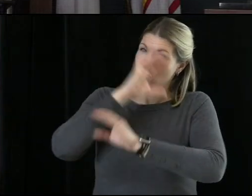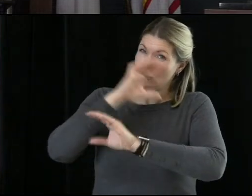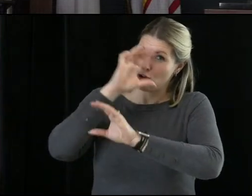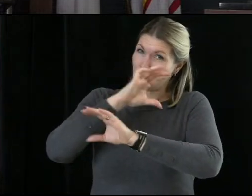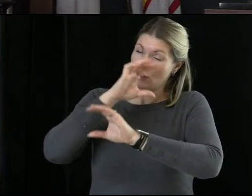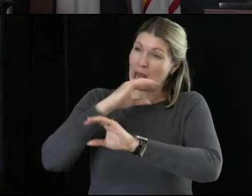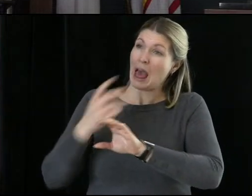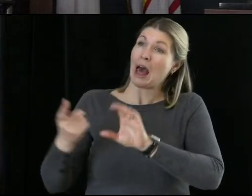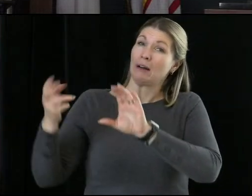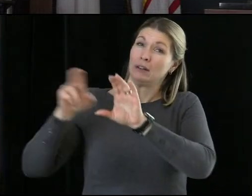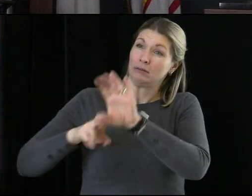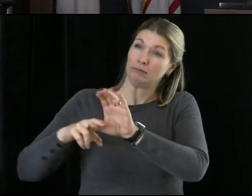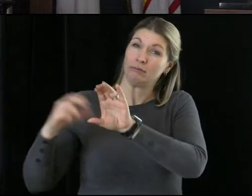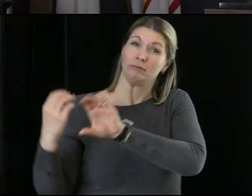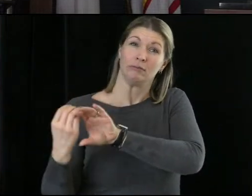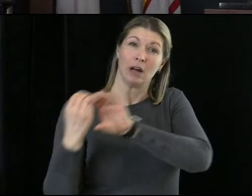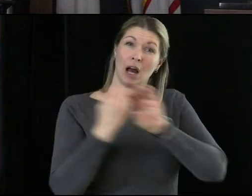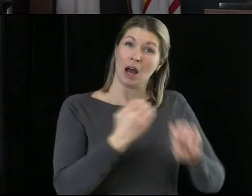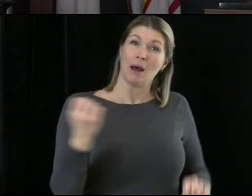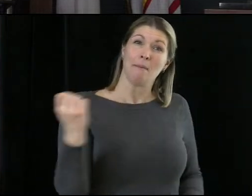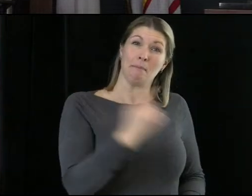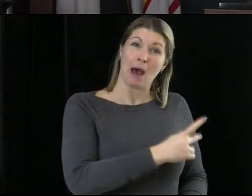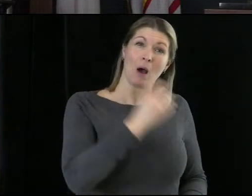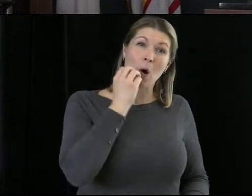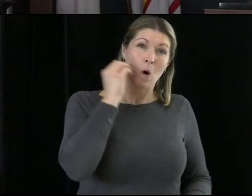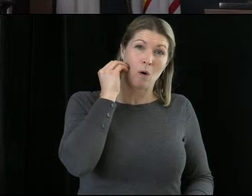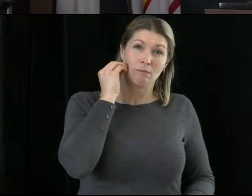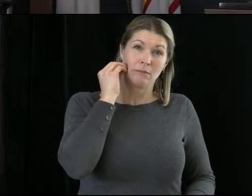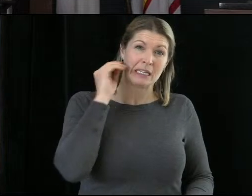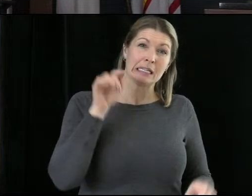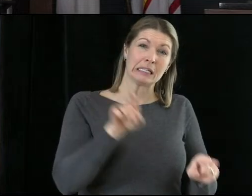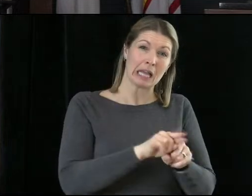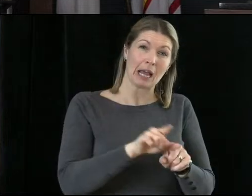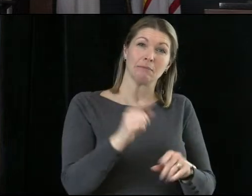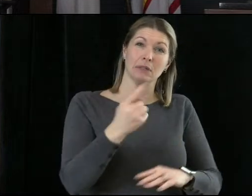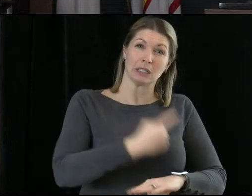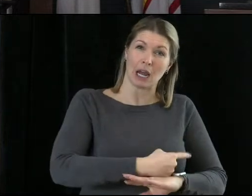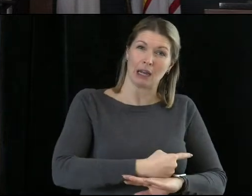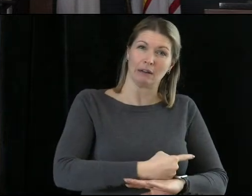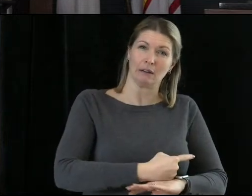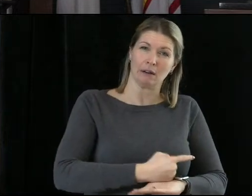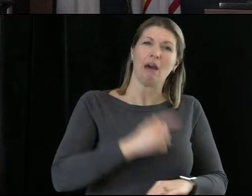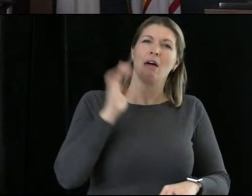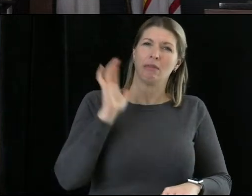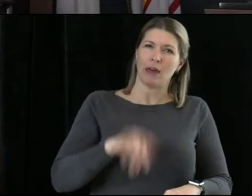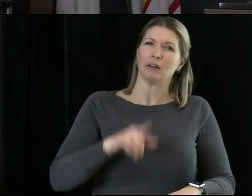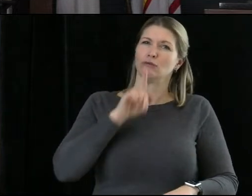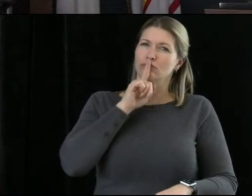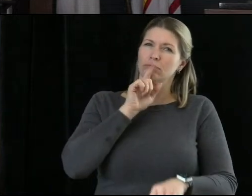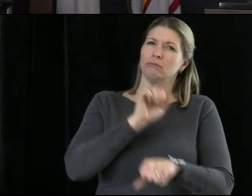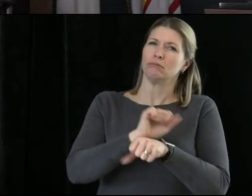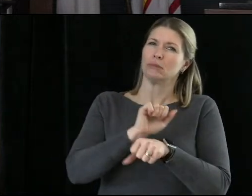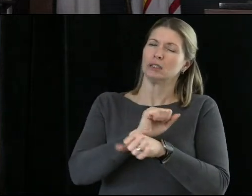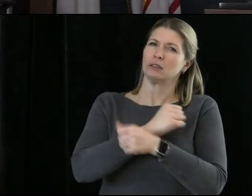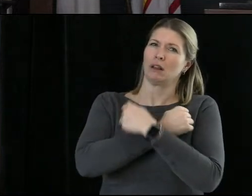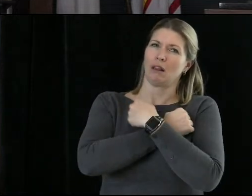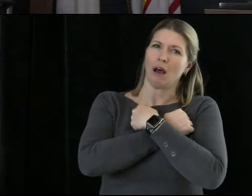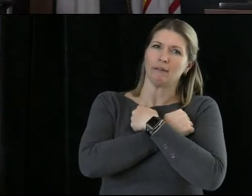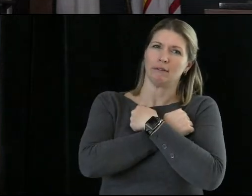bus and drove back home and returned that night. That's love. Like, that's